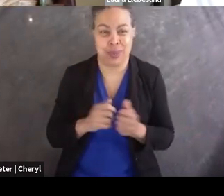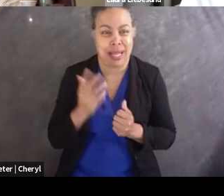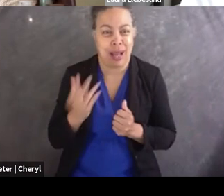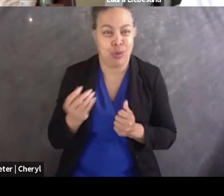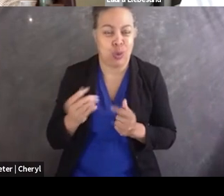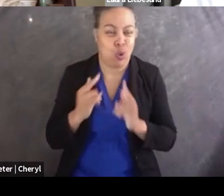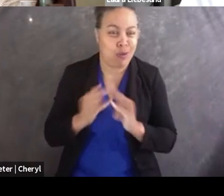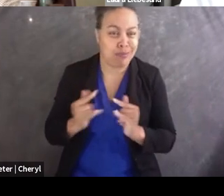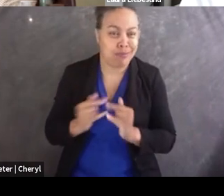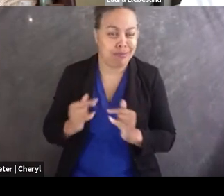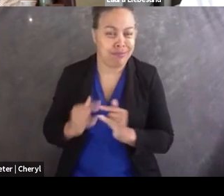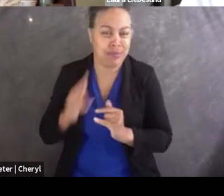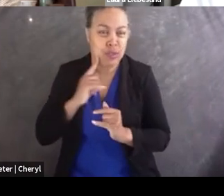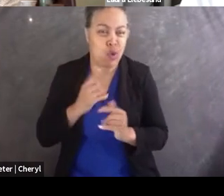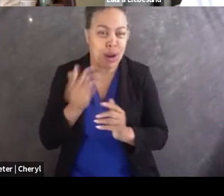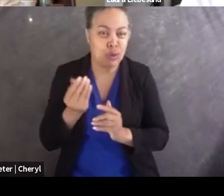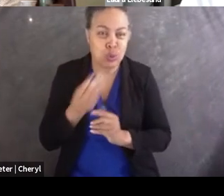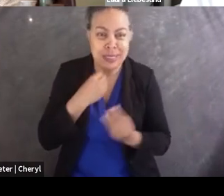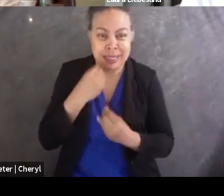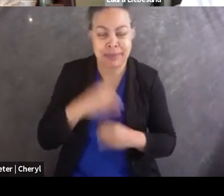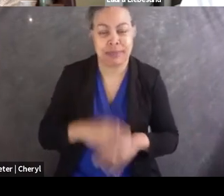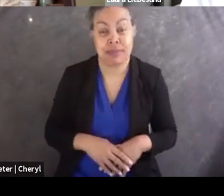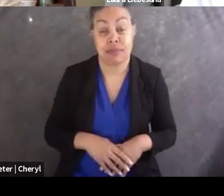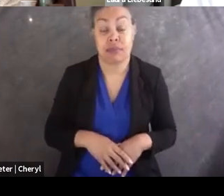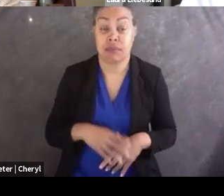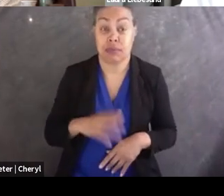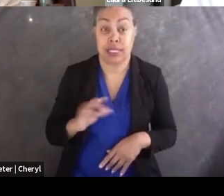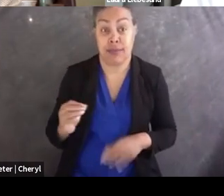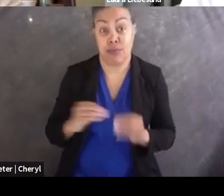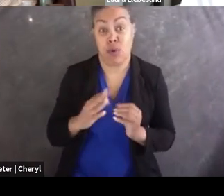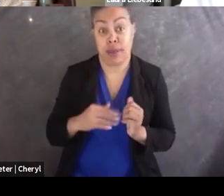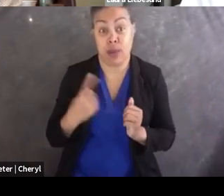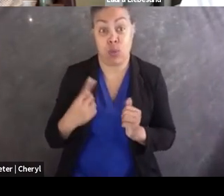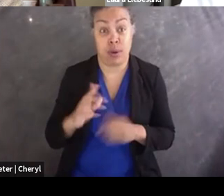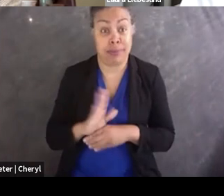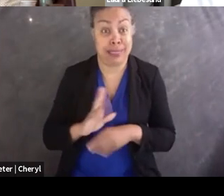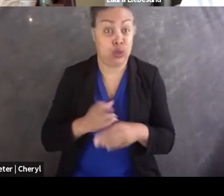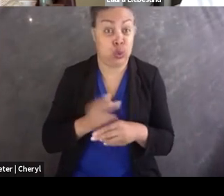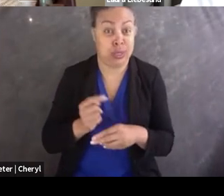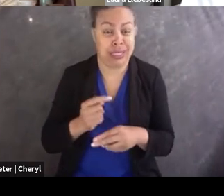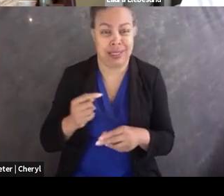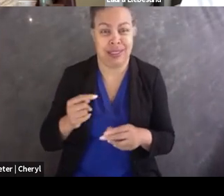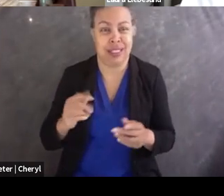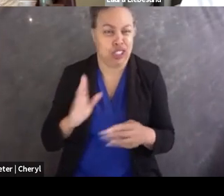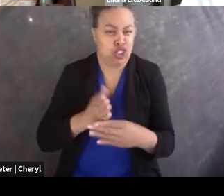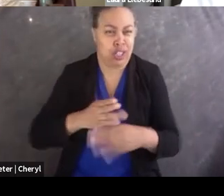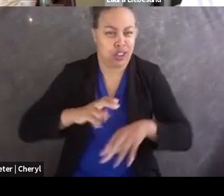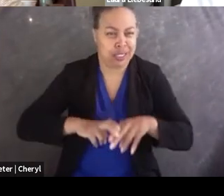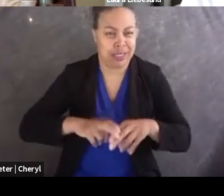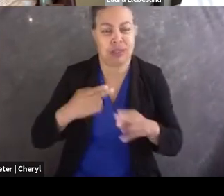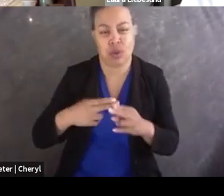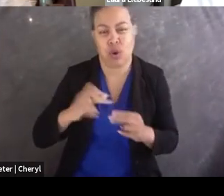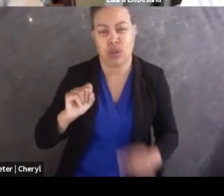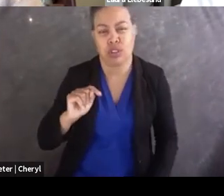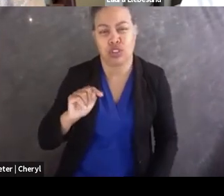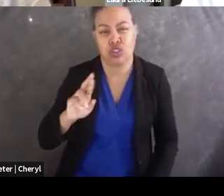parklets. If more than one business is utilizing the seating, it's called a streetery. Otherwise, if it's an individual